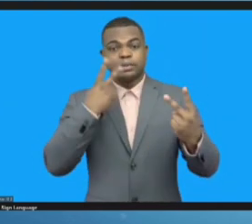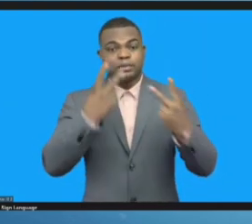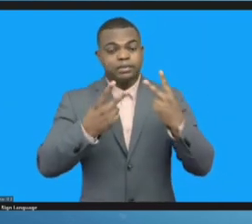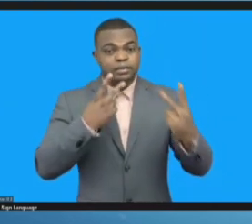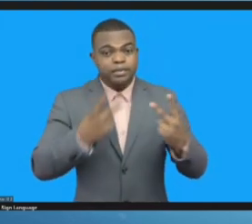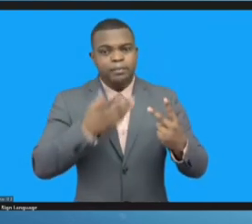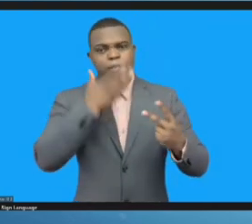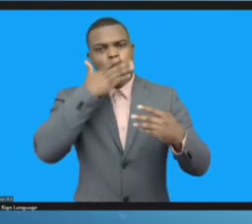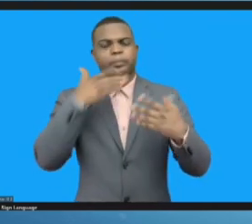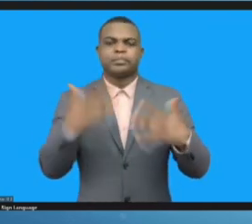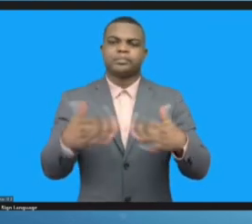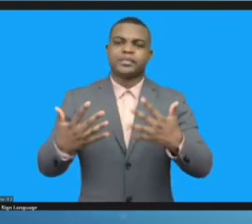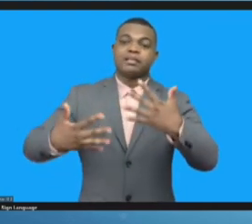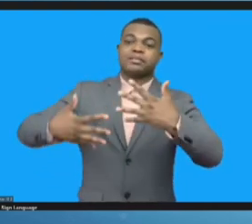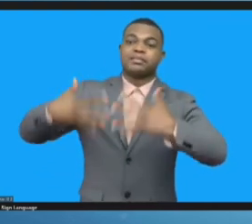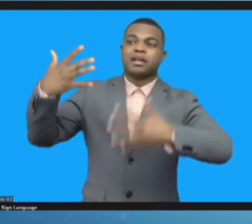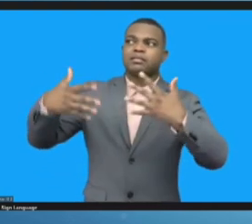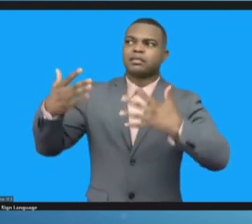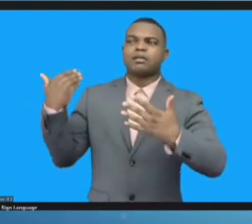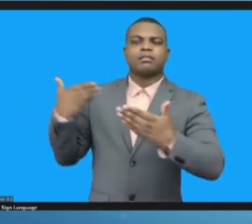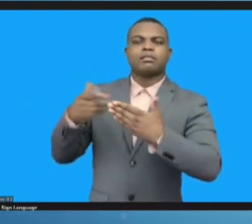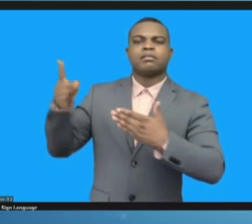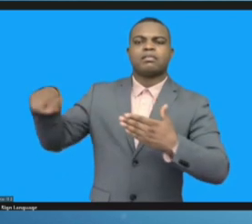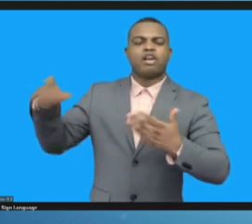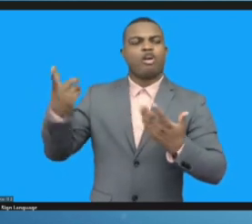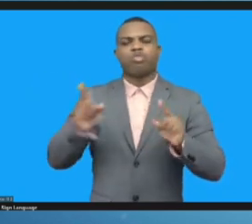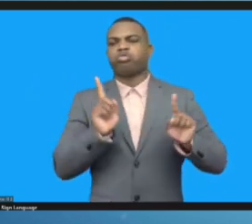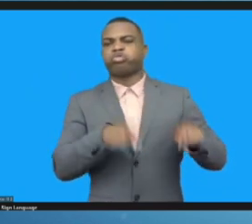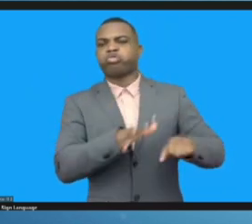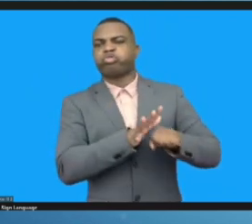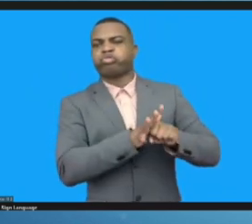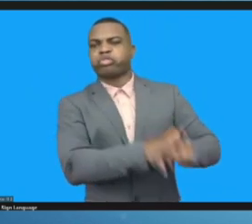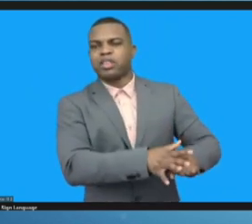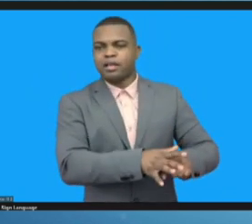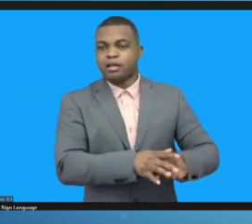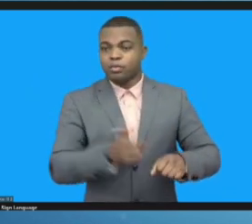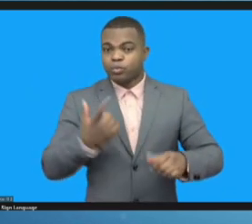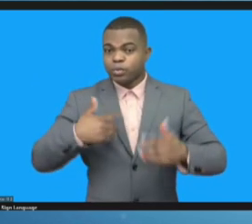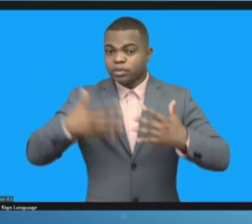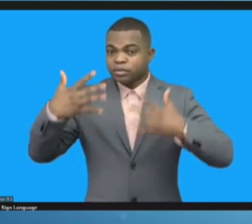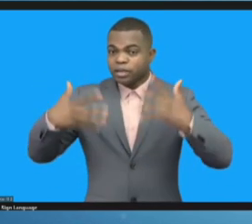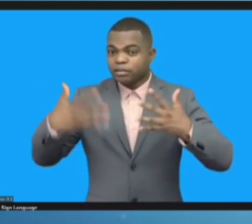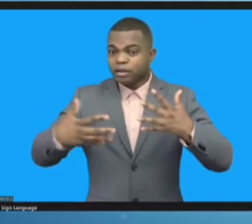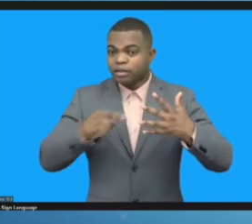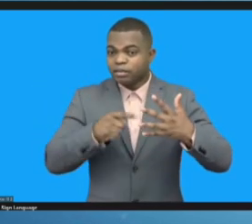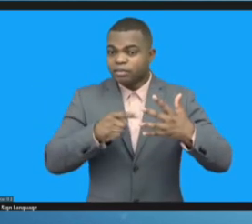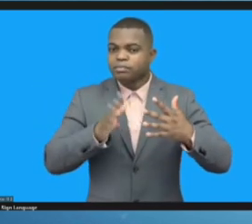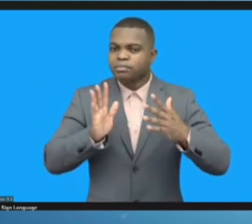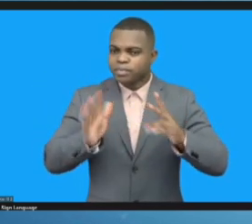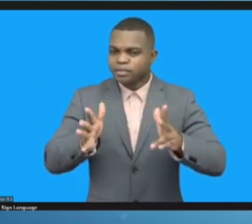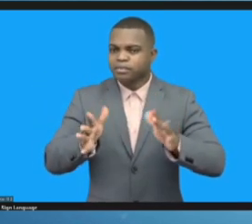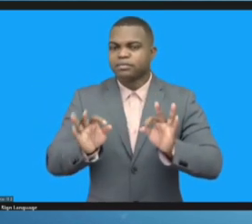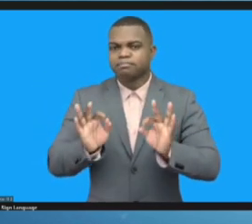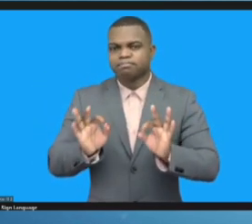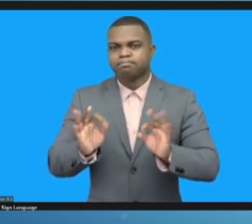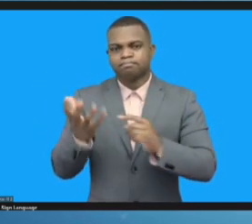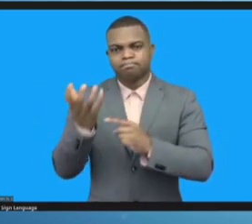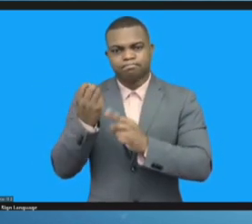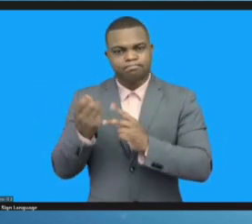own citizens, violating human rights of individuals and groups. We need to keep working for a safe, equitable, and open digital